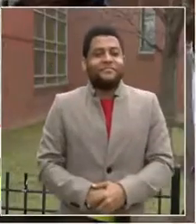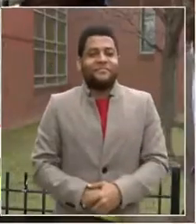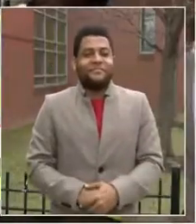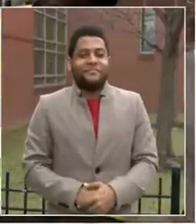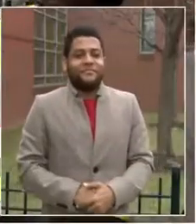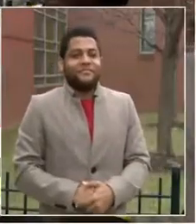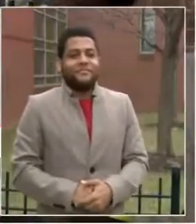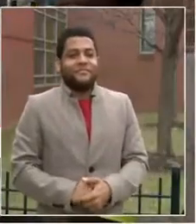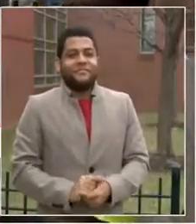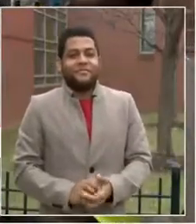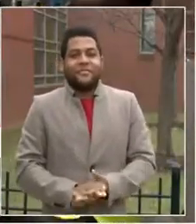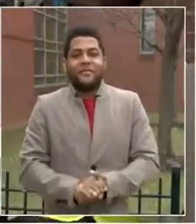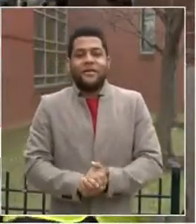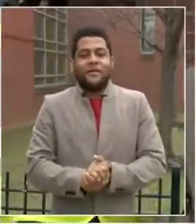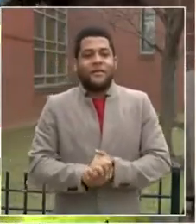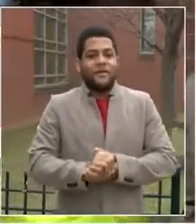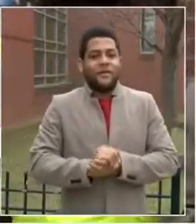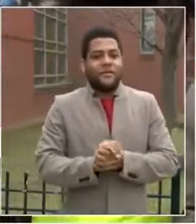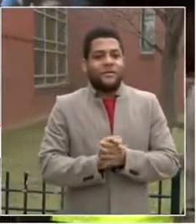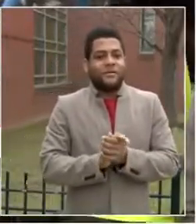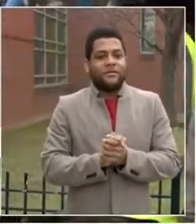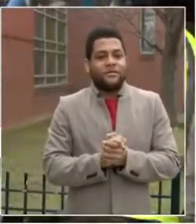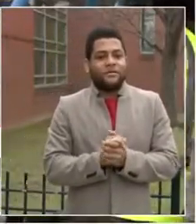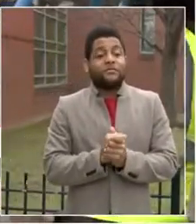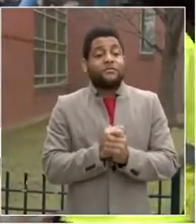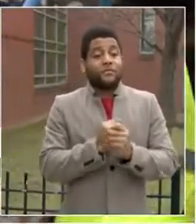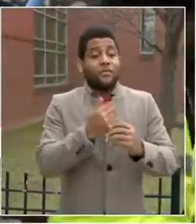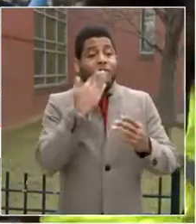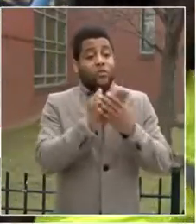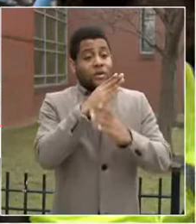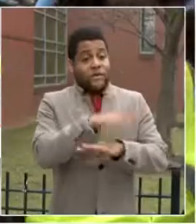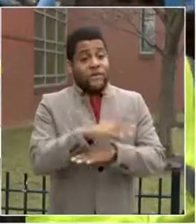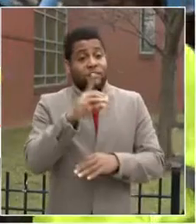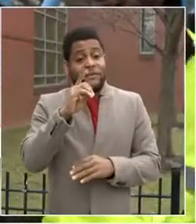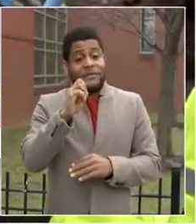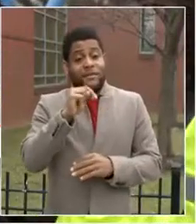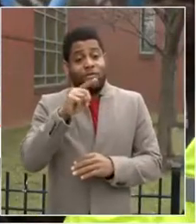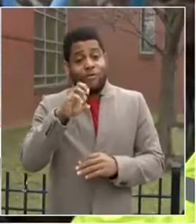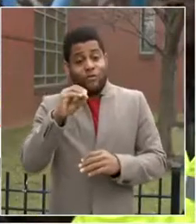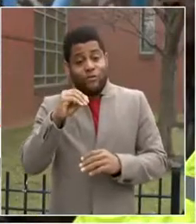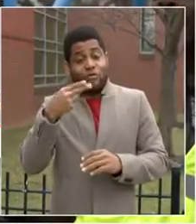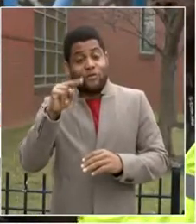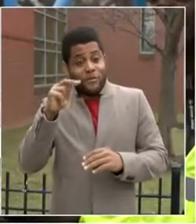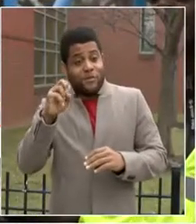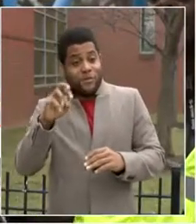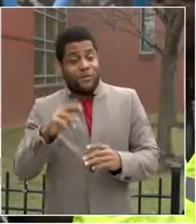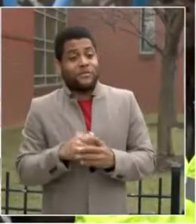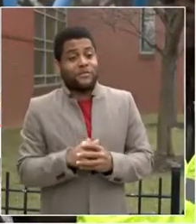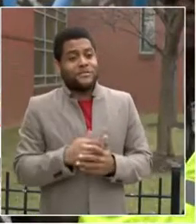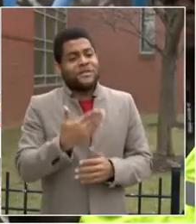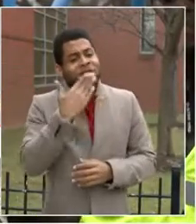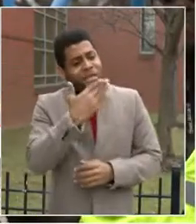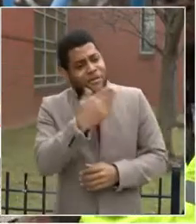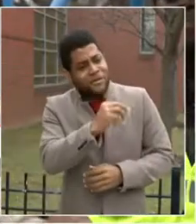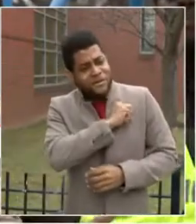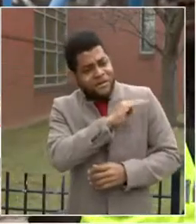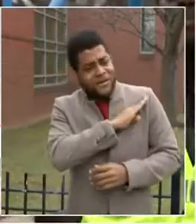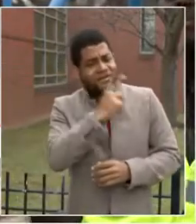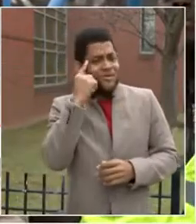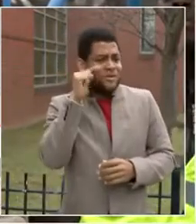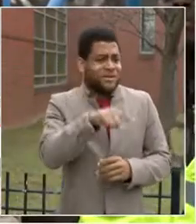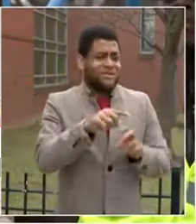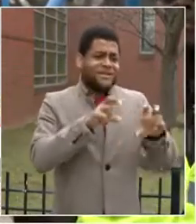All right. Good afternoon, everyone. I just want to thank Mayor Bowser for this historic investment in recreation. I'm a